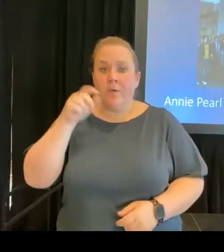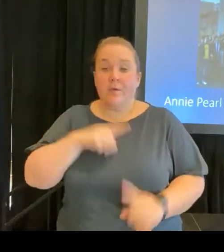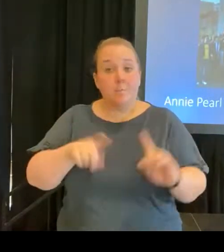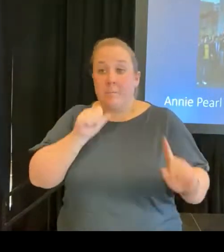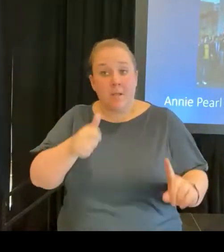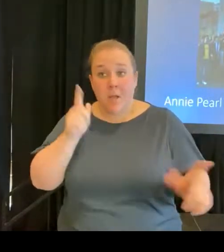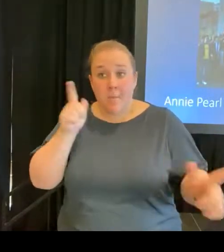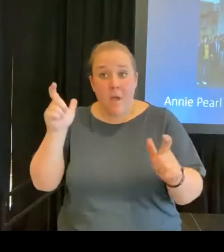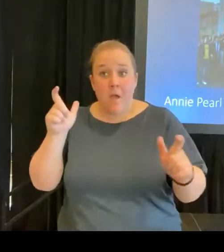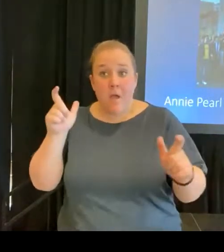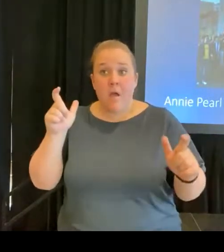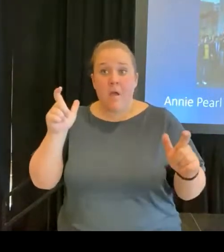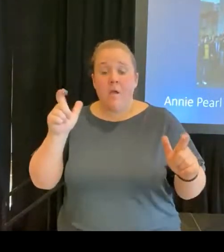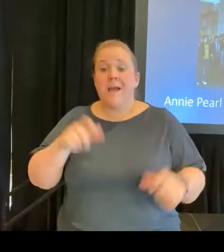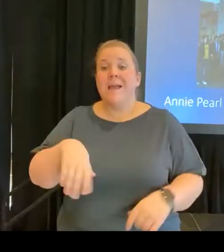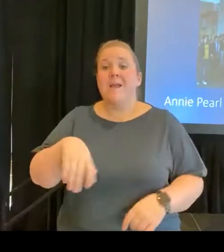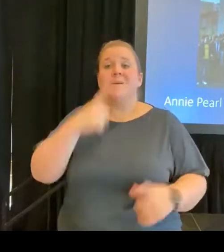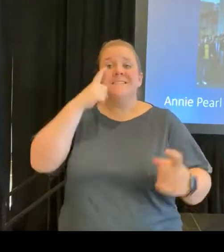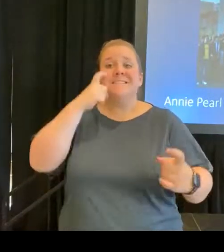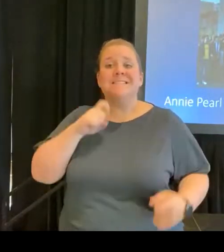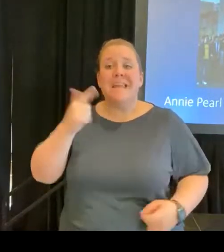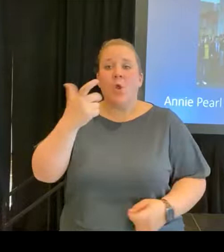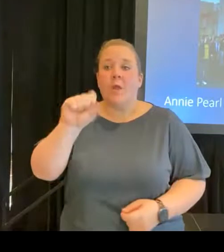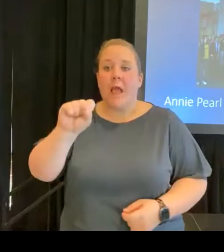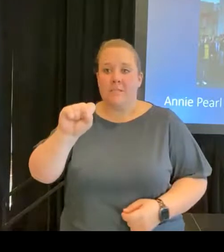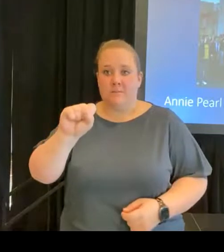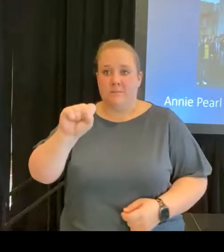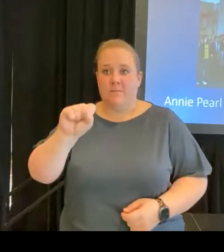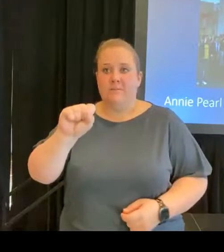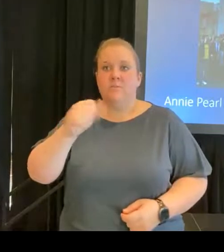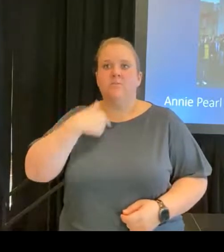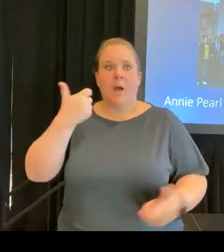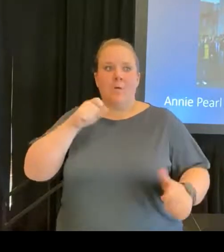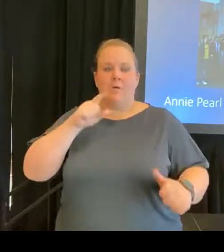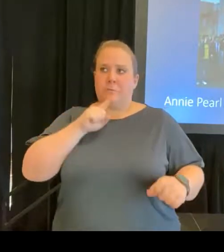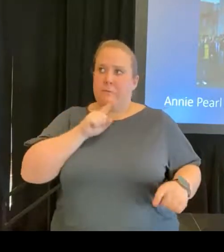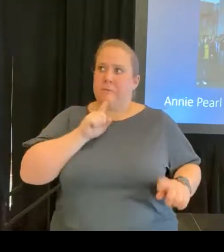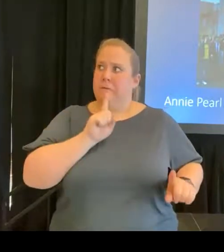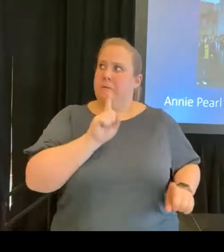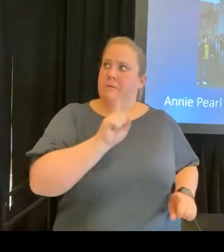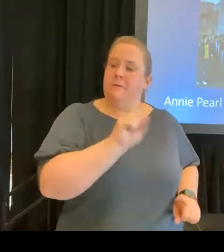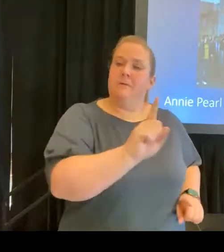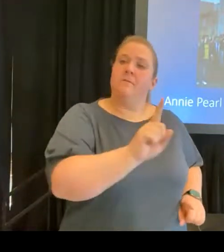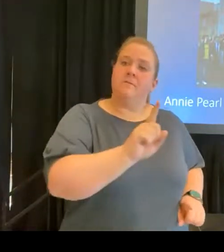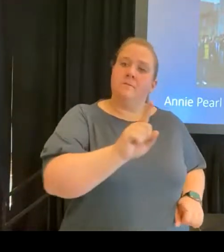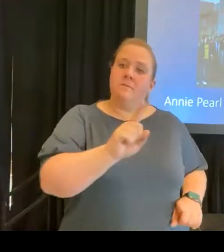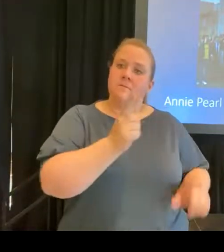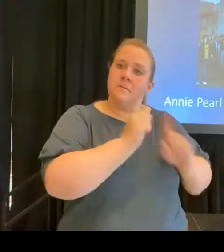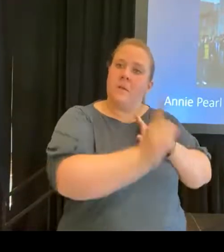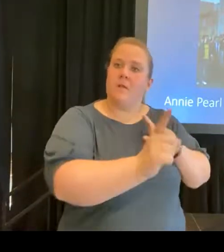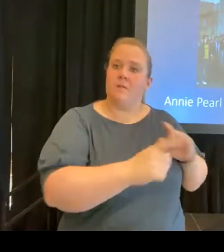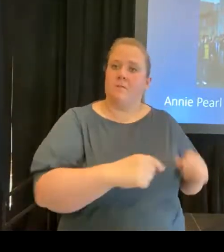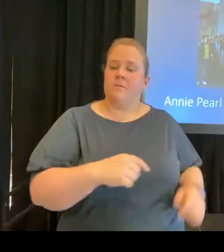wasn't gunshots, it was tear gas. And I'm trying to move forward, and they had these